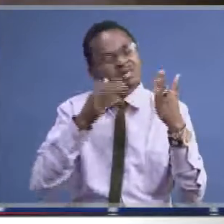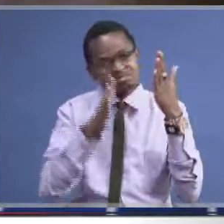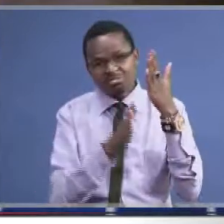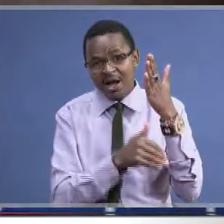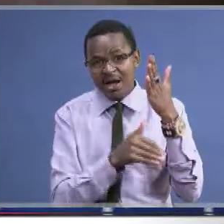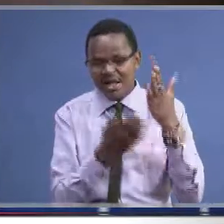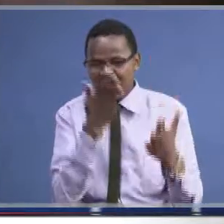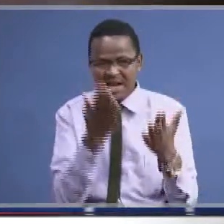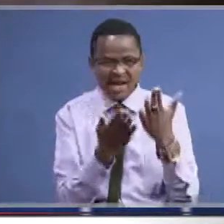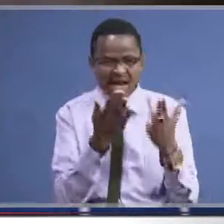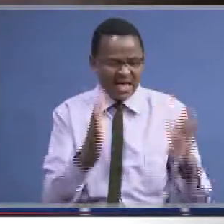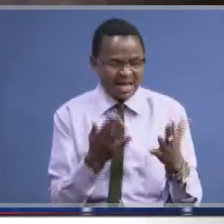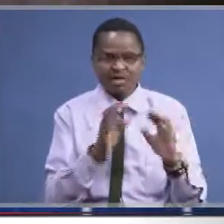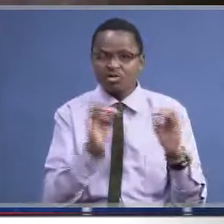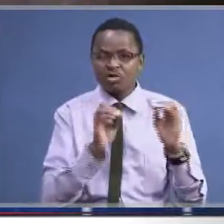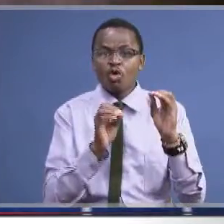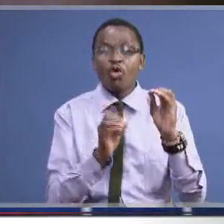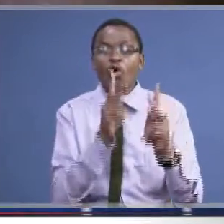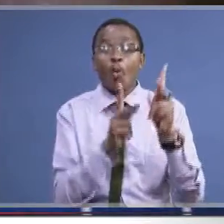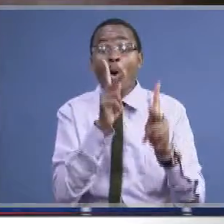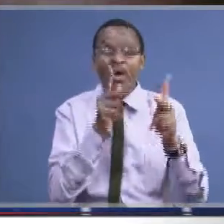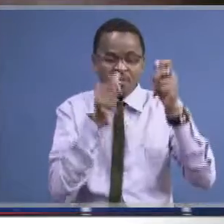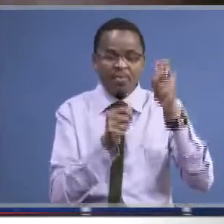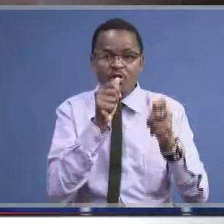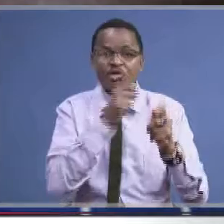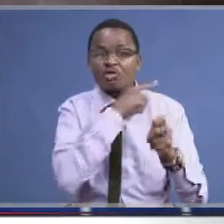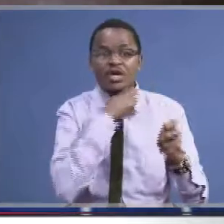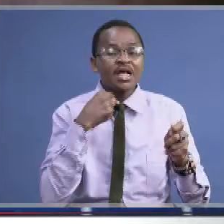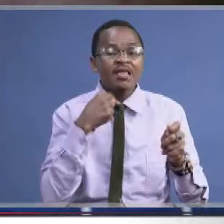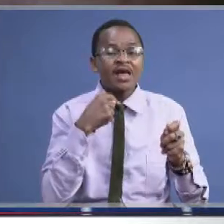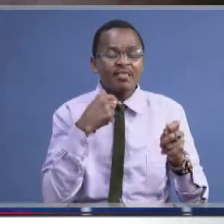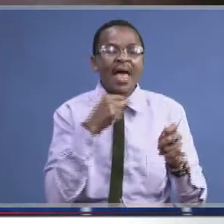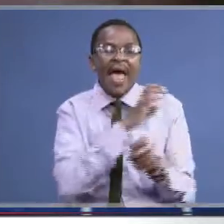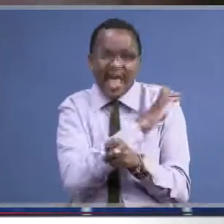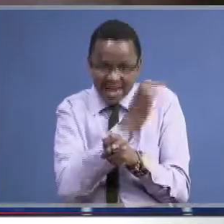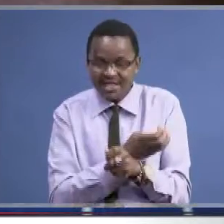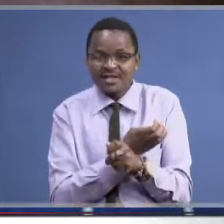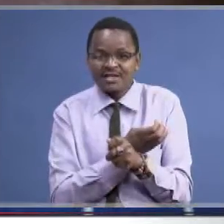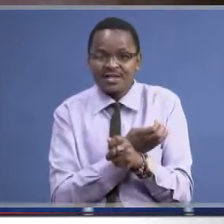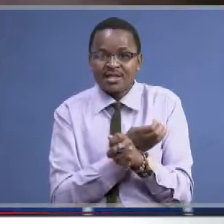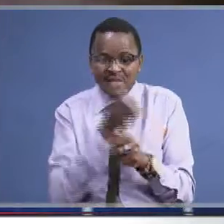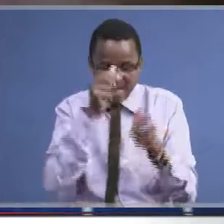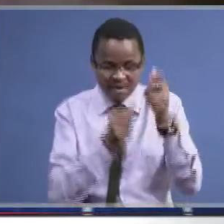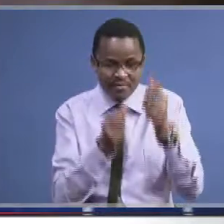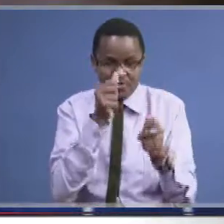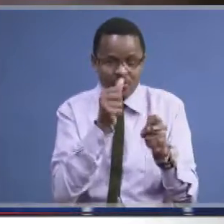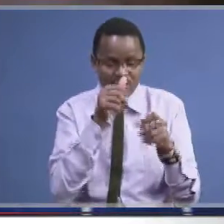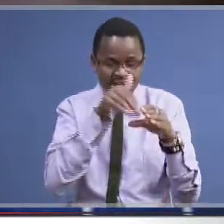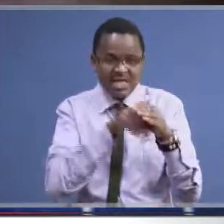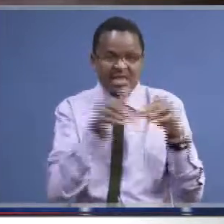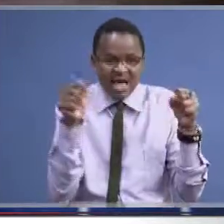don't encourage them to boil the milk, because when you boil the milk, you kill the nutrients. But now the milk that is put in the